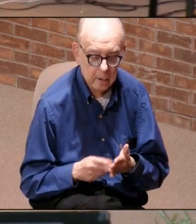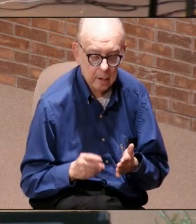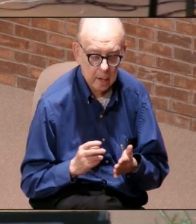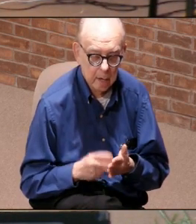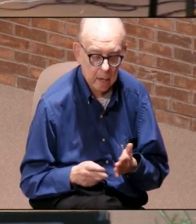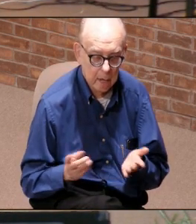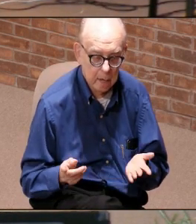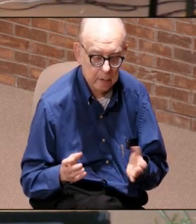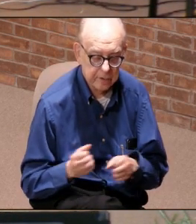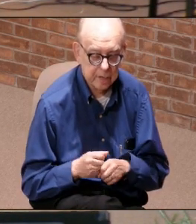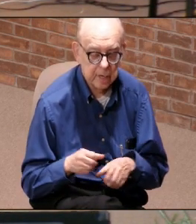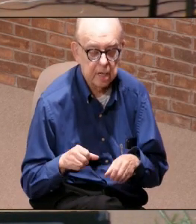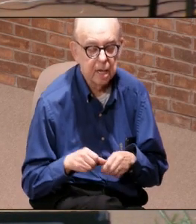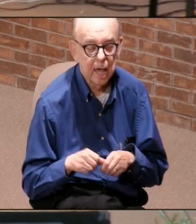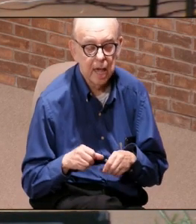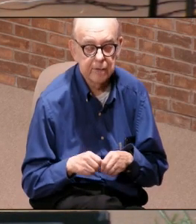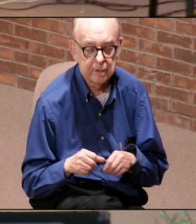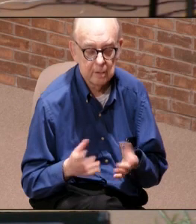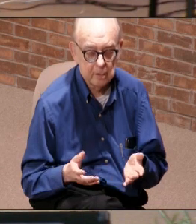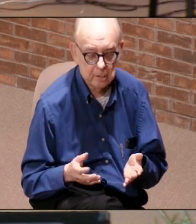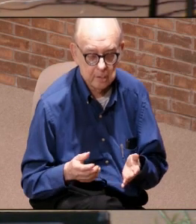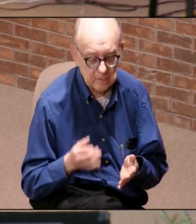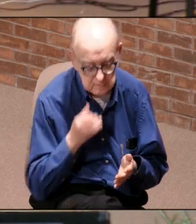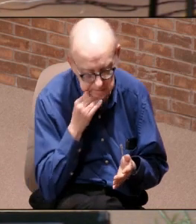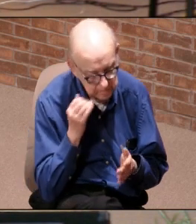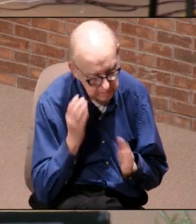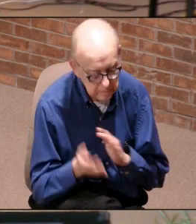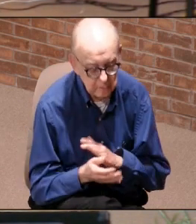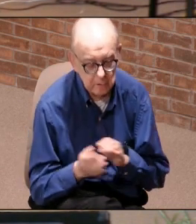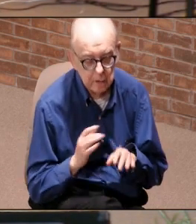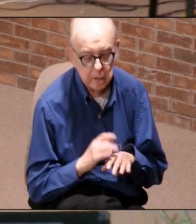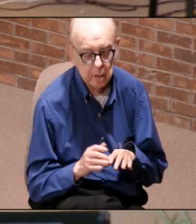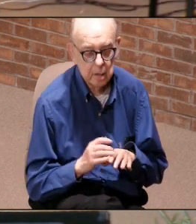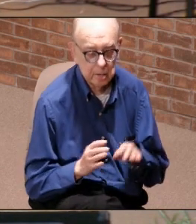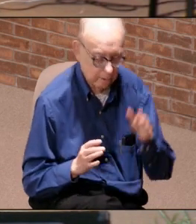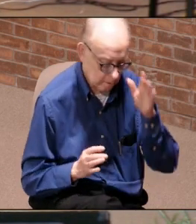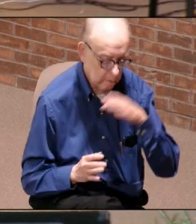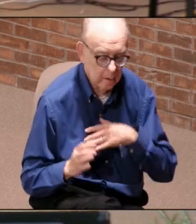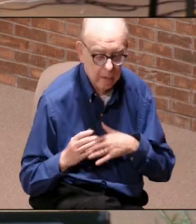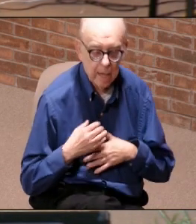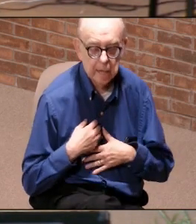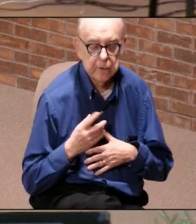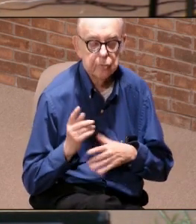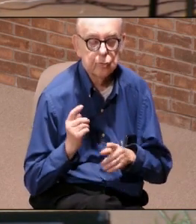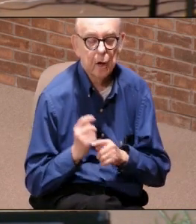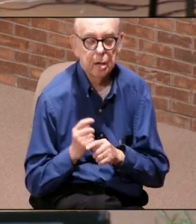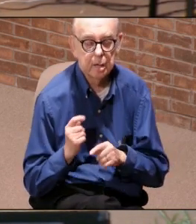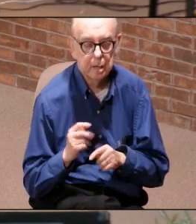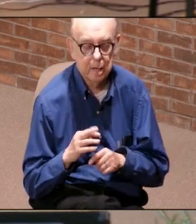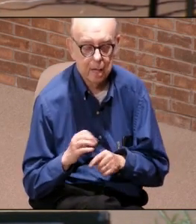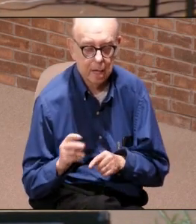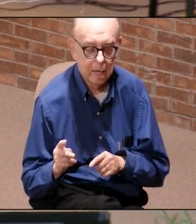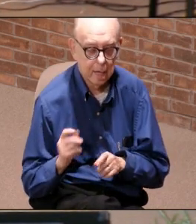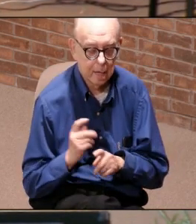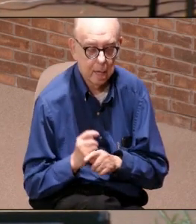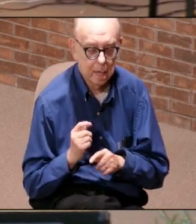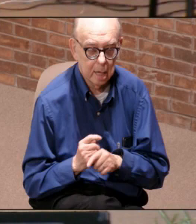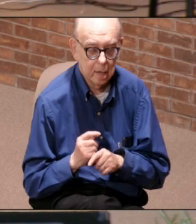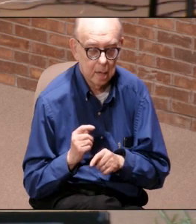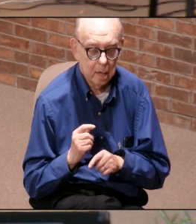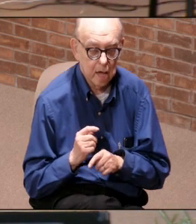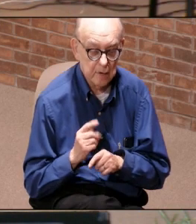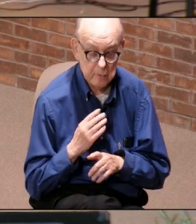I was getting gas yesterday morning early, and this guy had a truck. And I